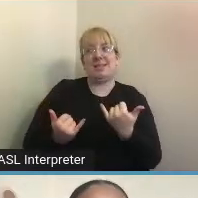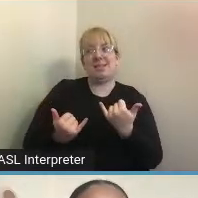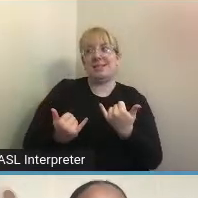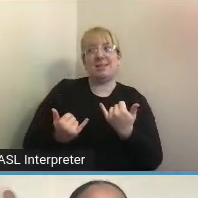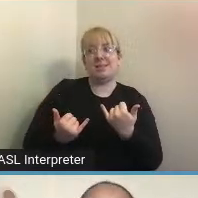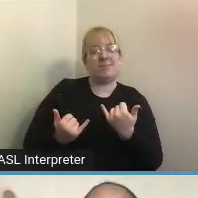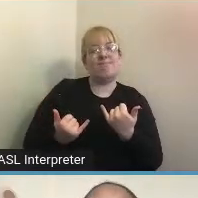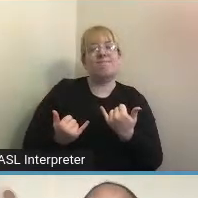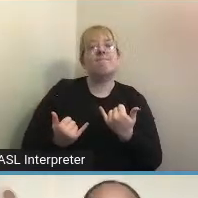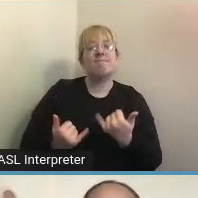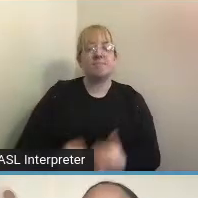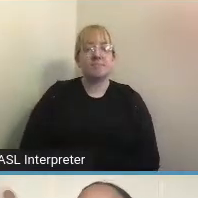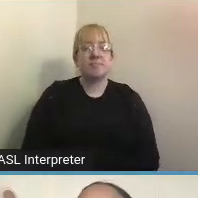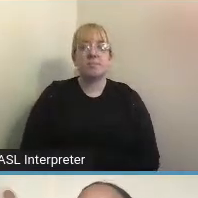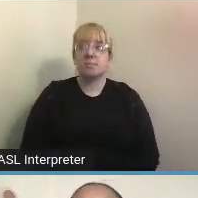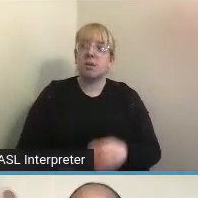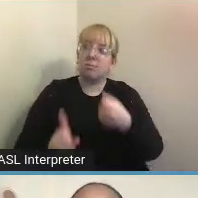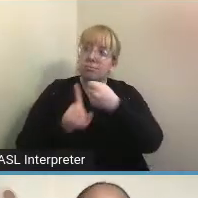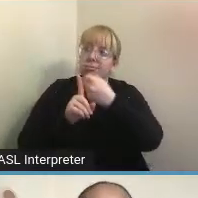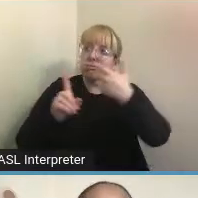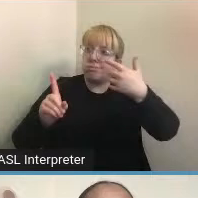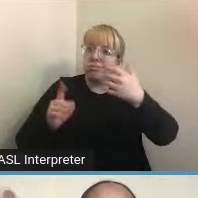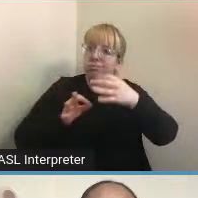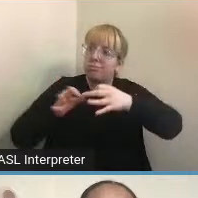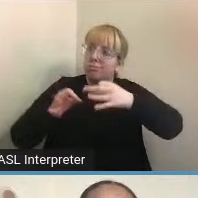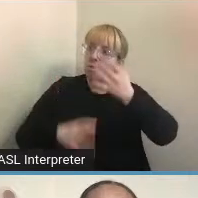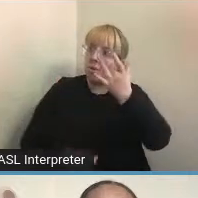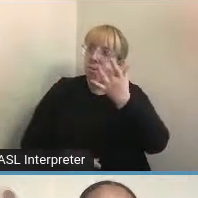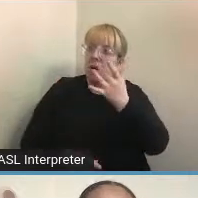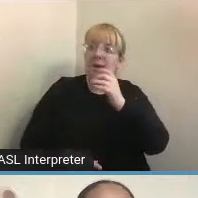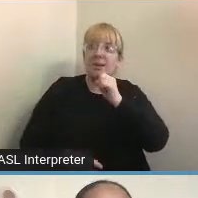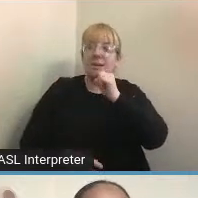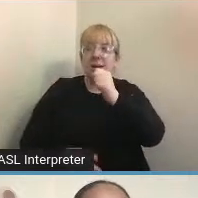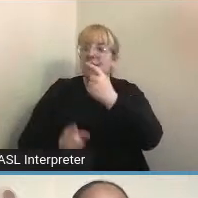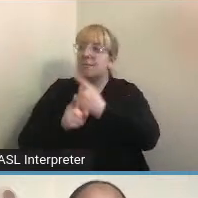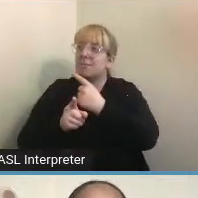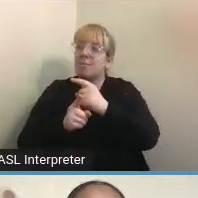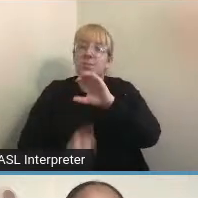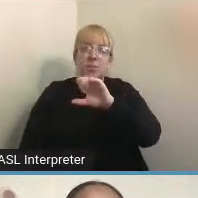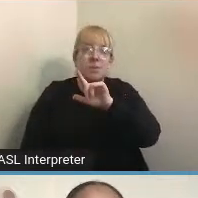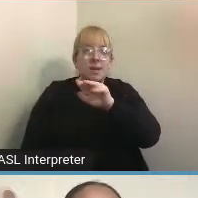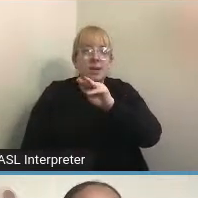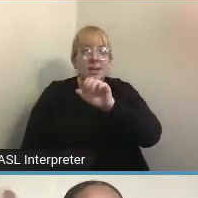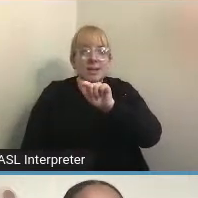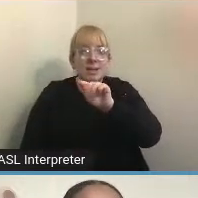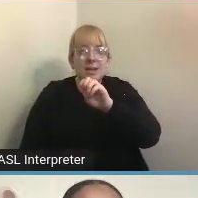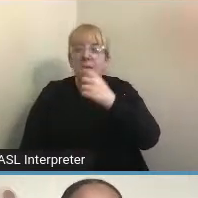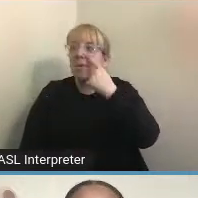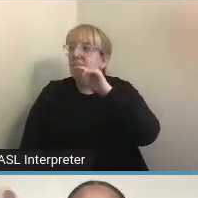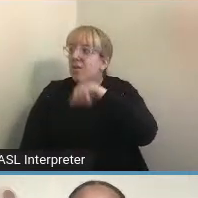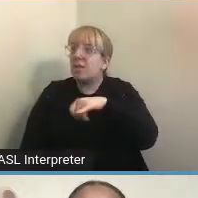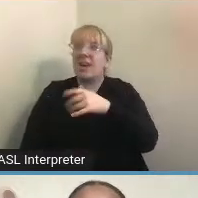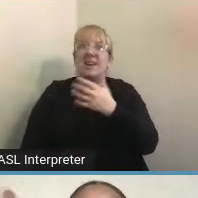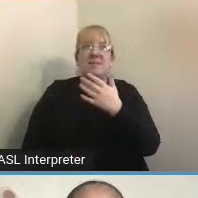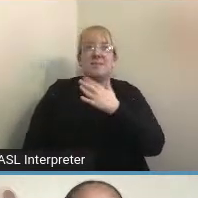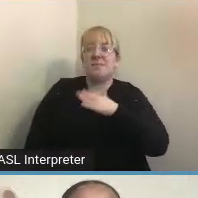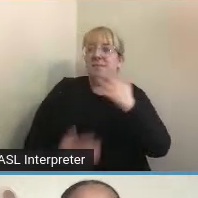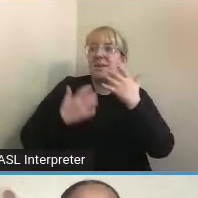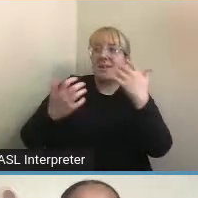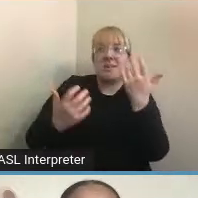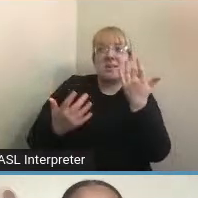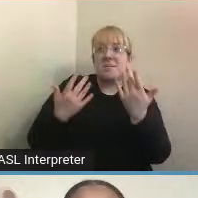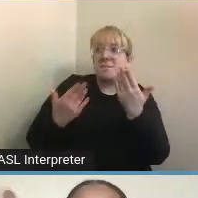And I'll say why, because this isn't the right climate for that, or I just don't think our audience is going to be interested in